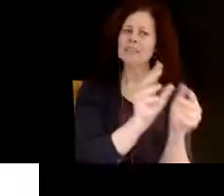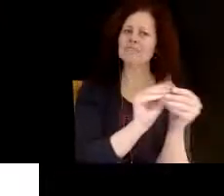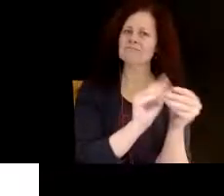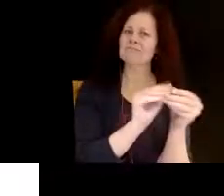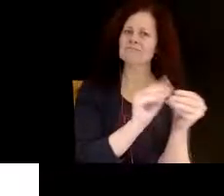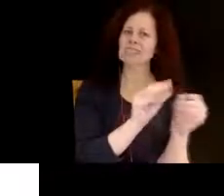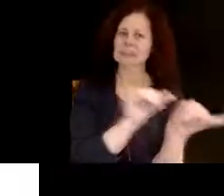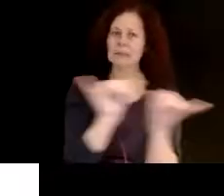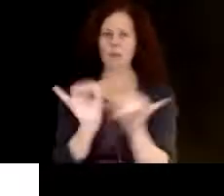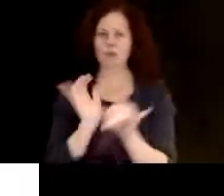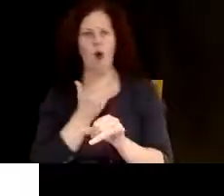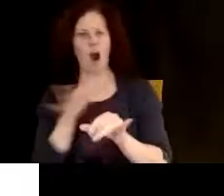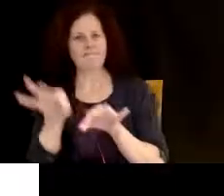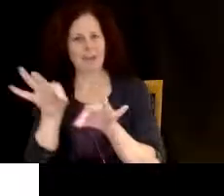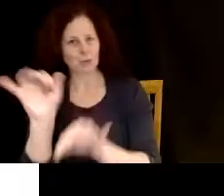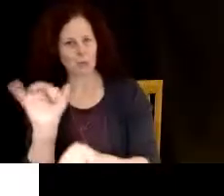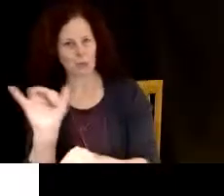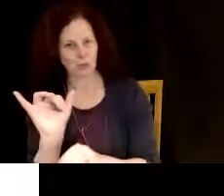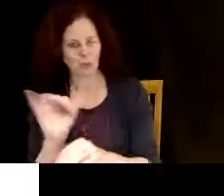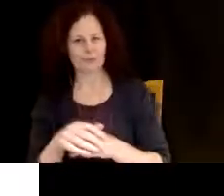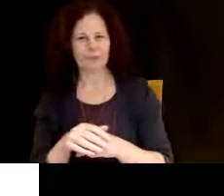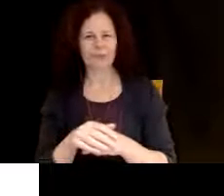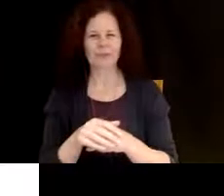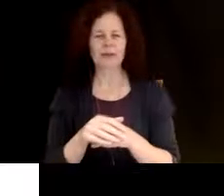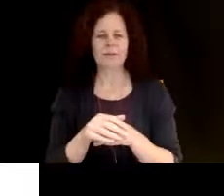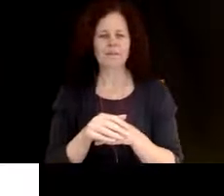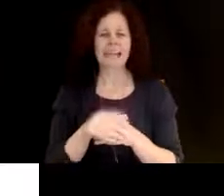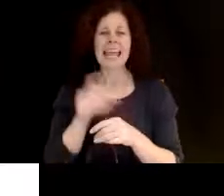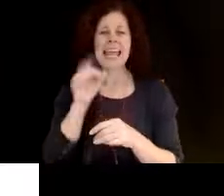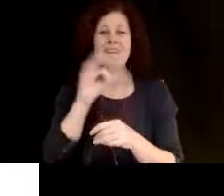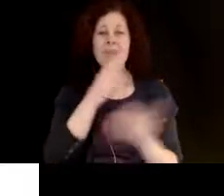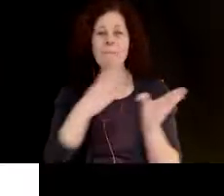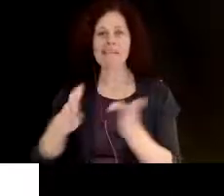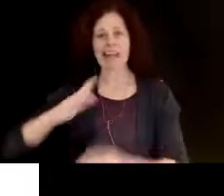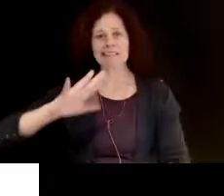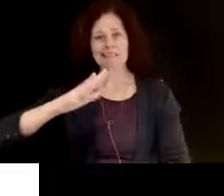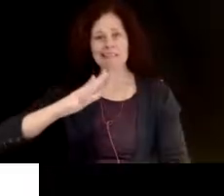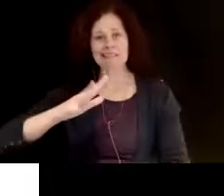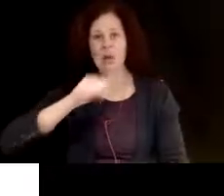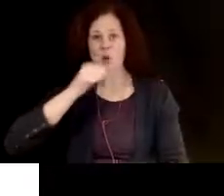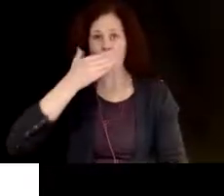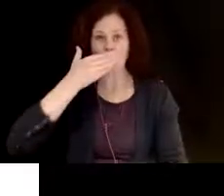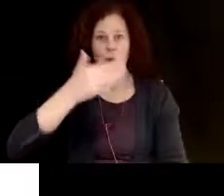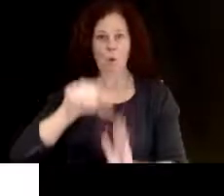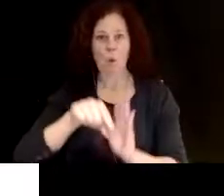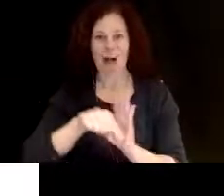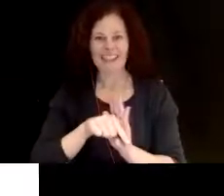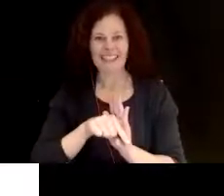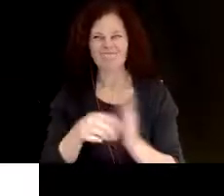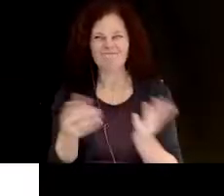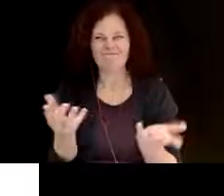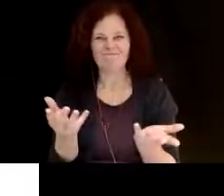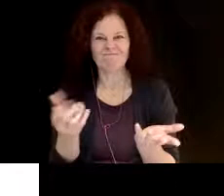matter? Well, plans that are low quality are not likely to be effective in making pathways more